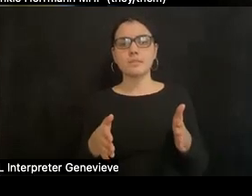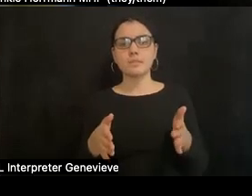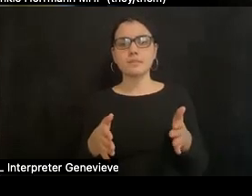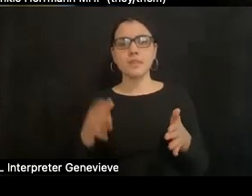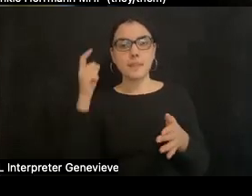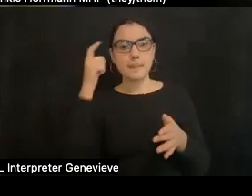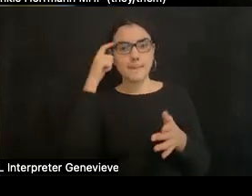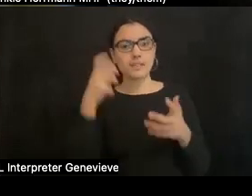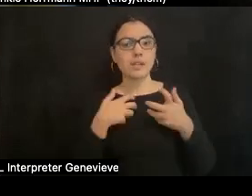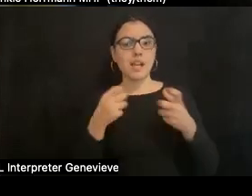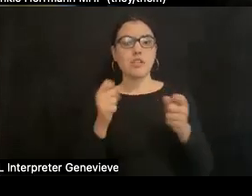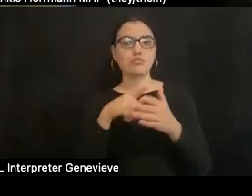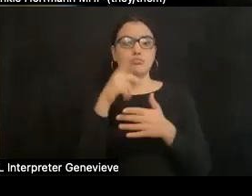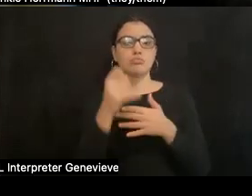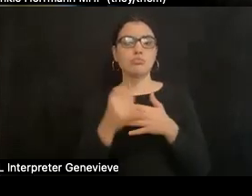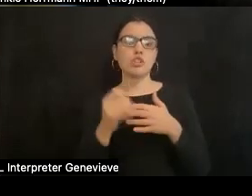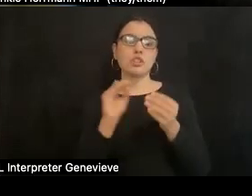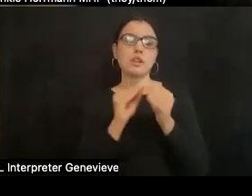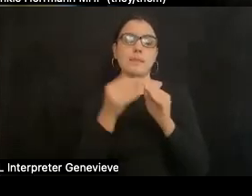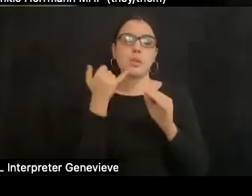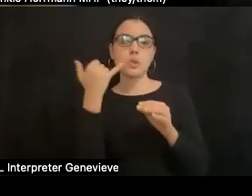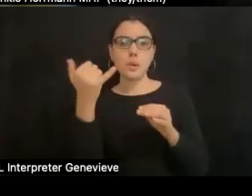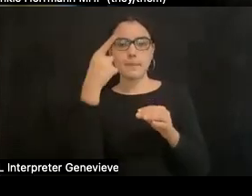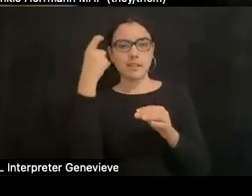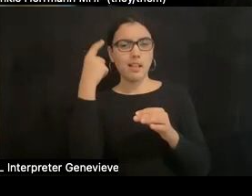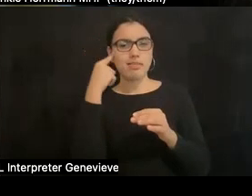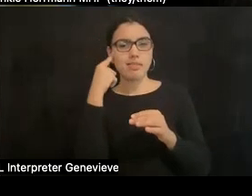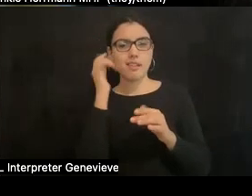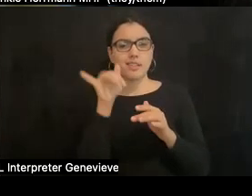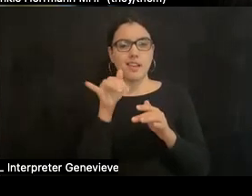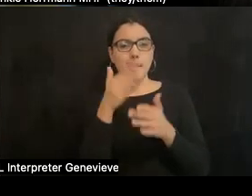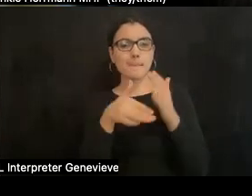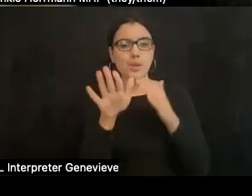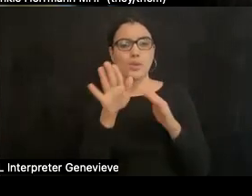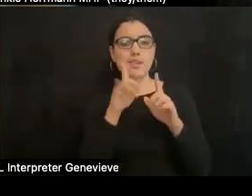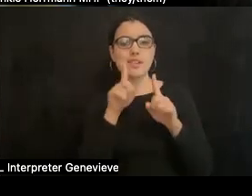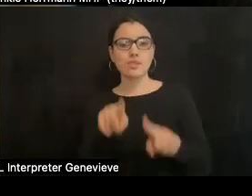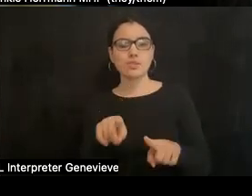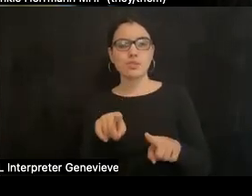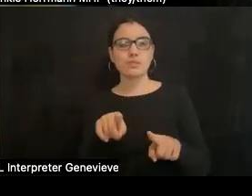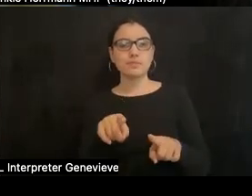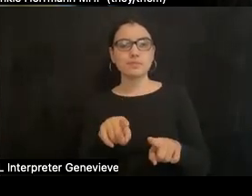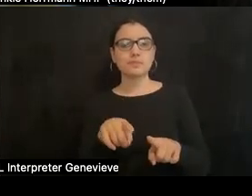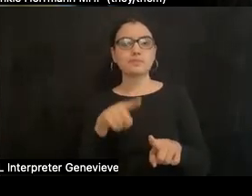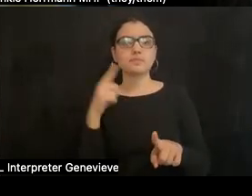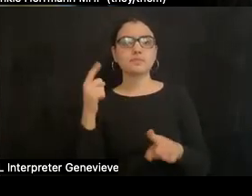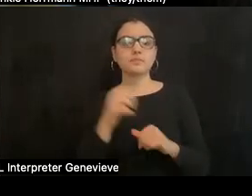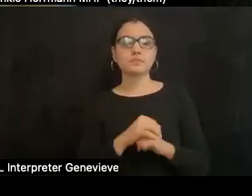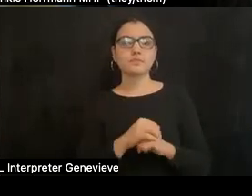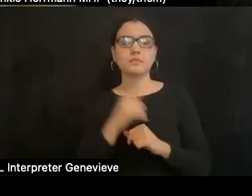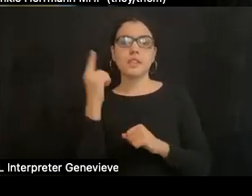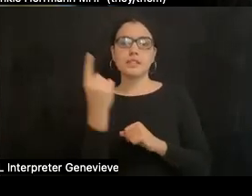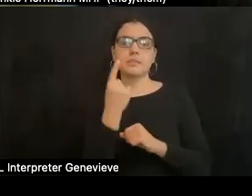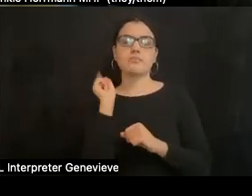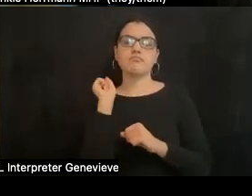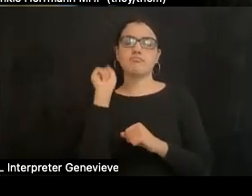mental health project number to call, because I suspect that's going to be part of your answer, but was somebody who was asking